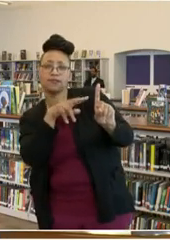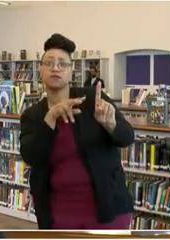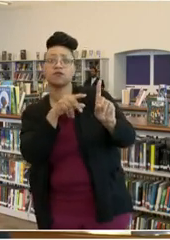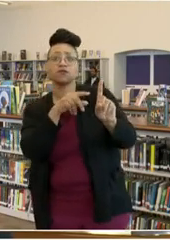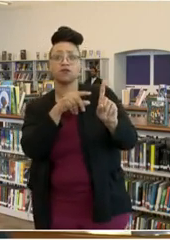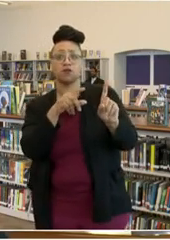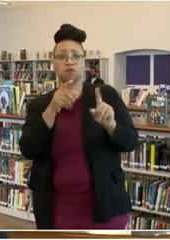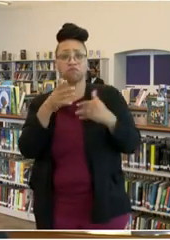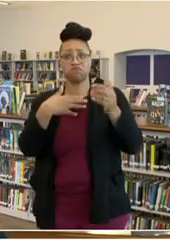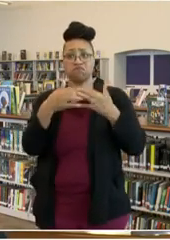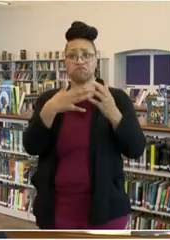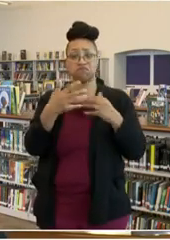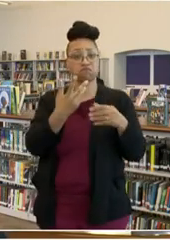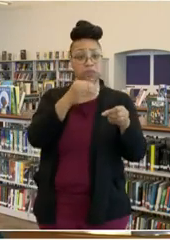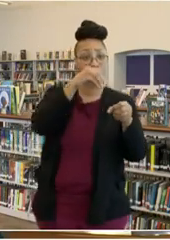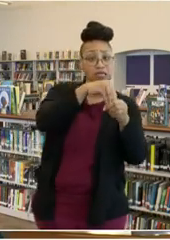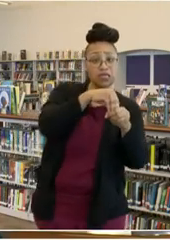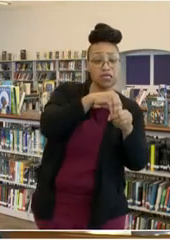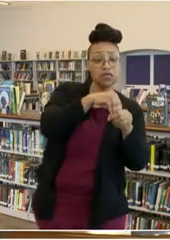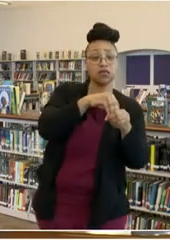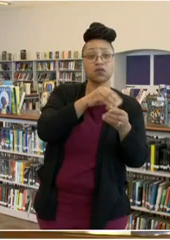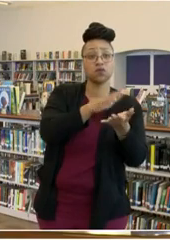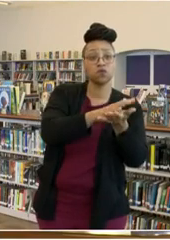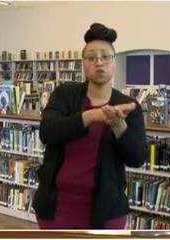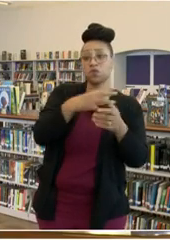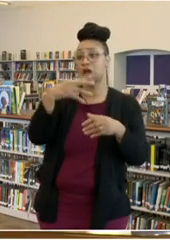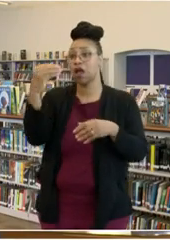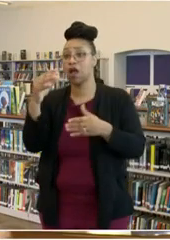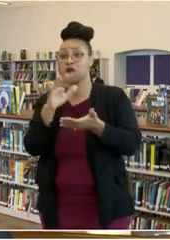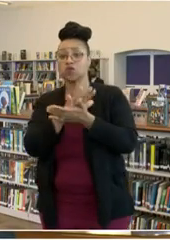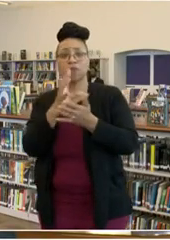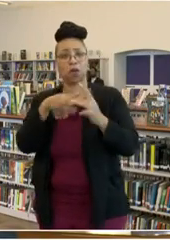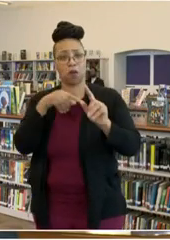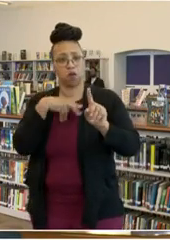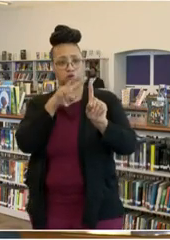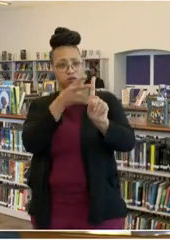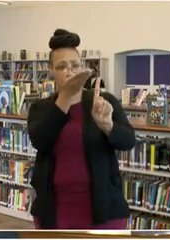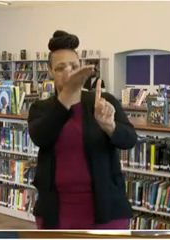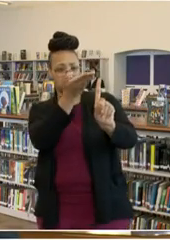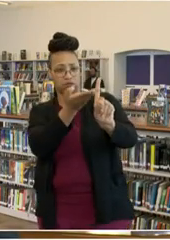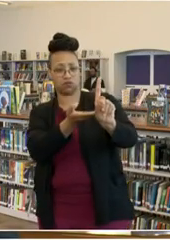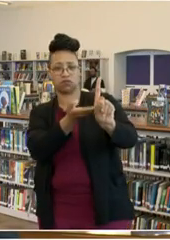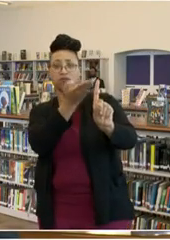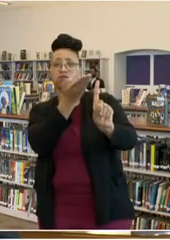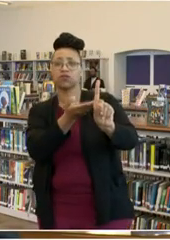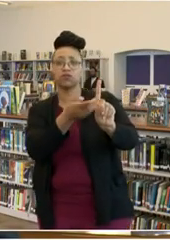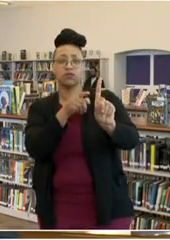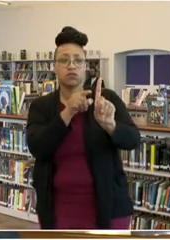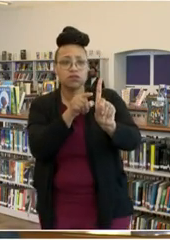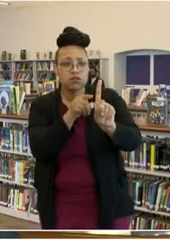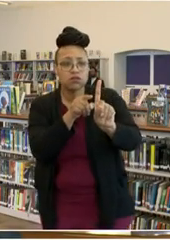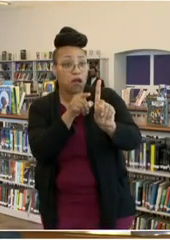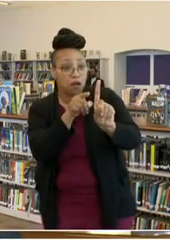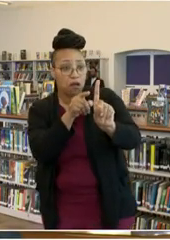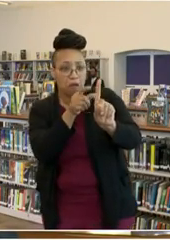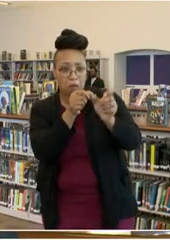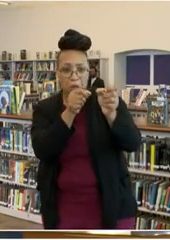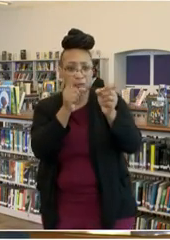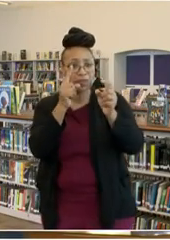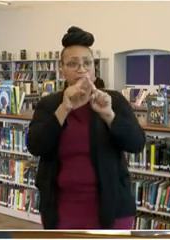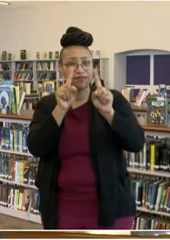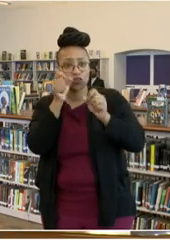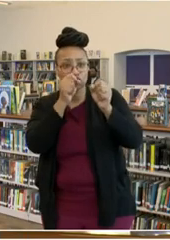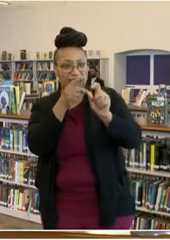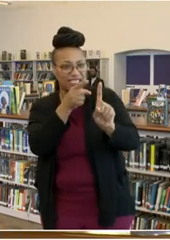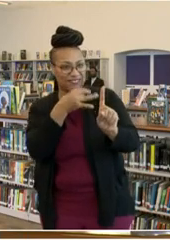formal, it informs the type of interventions and strategies that are applied to support students. And so we may identify that